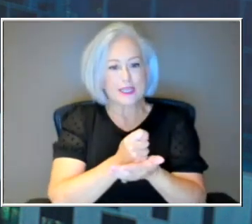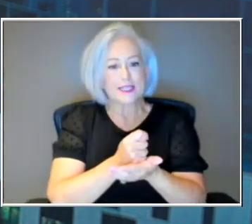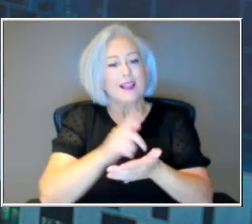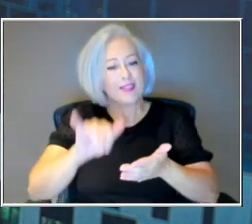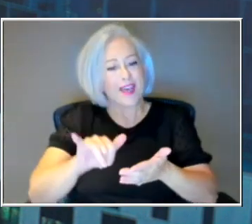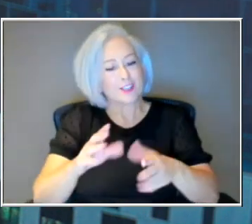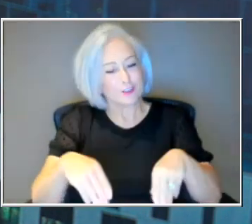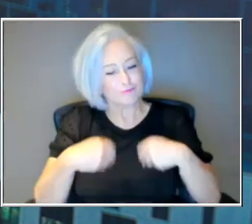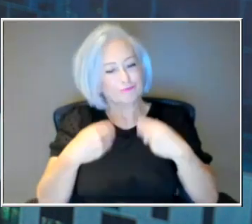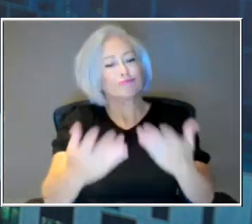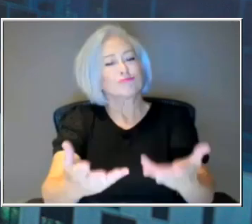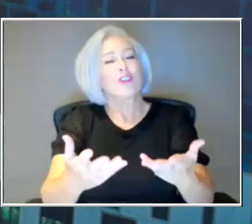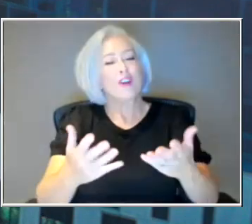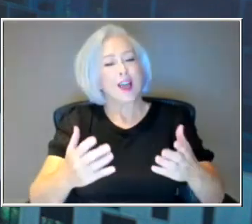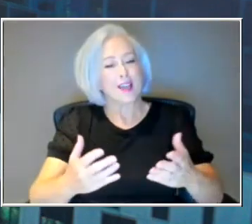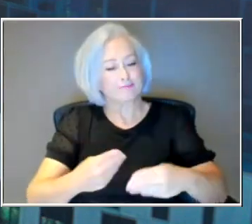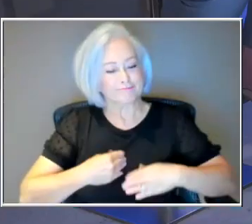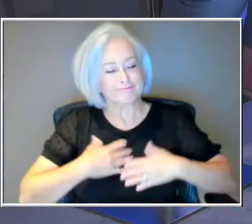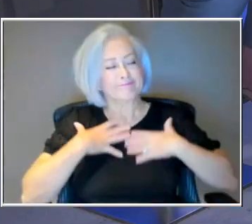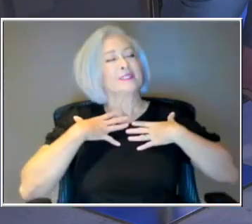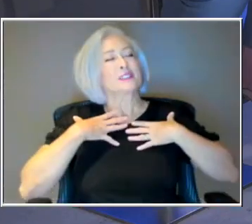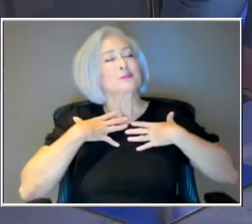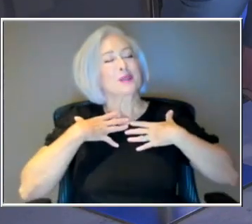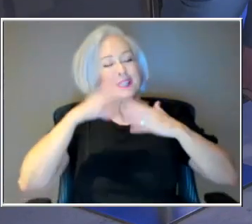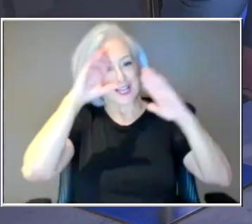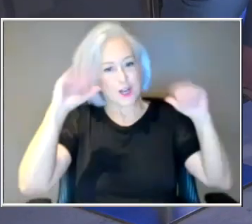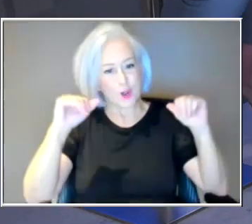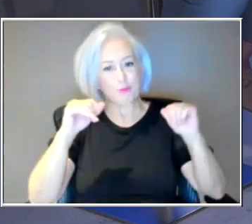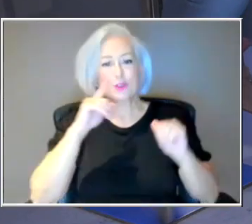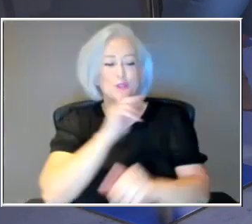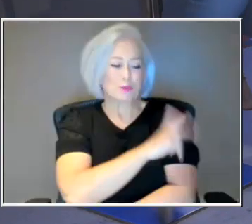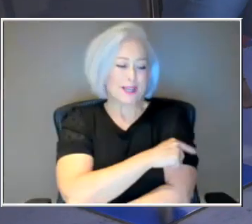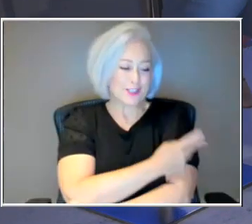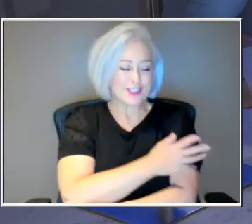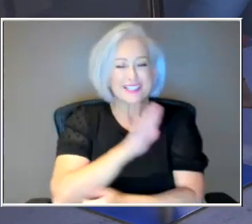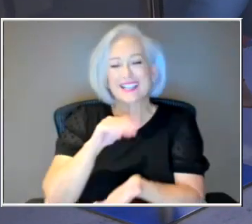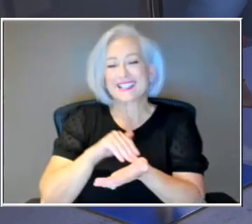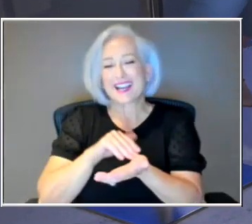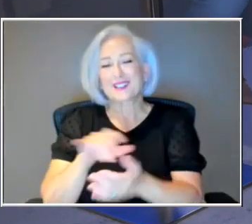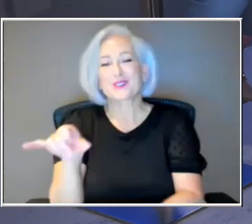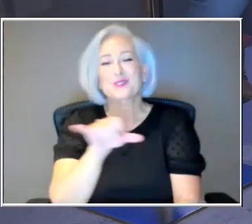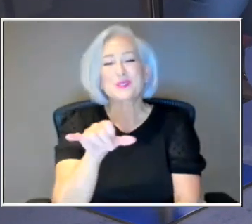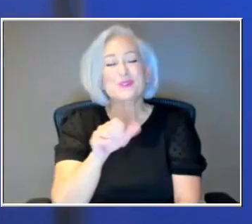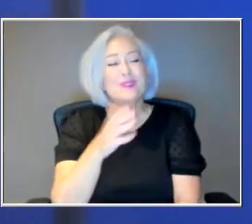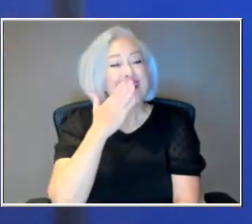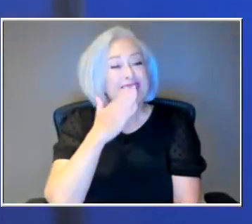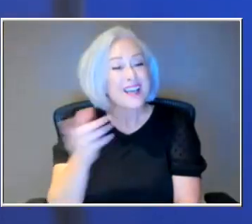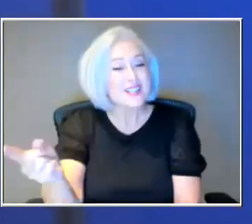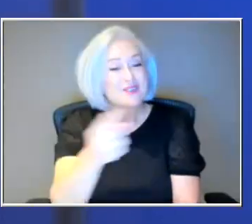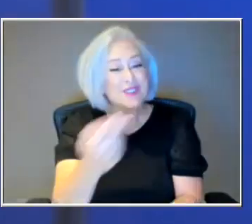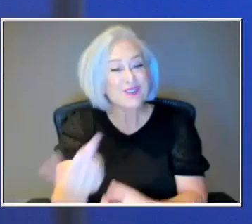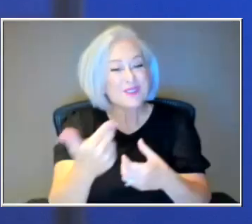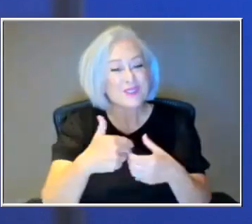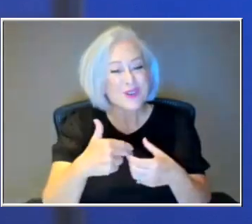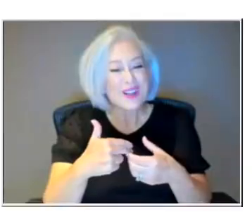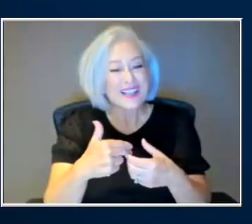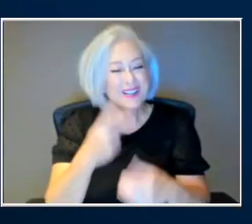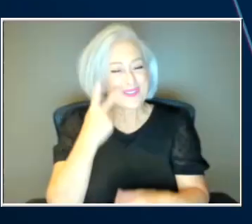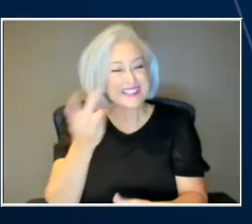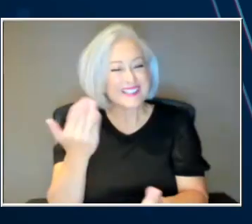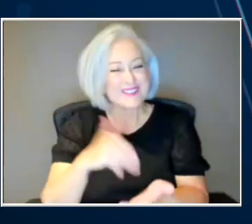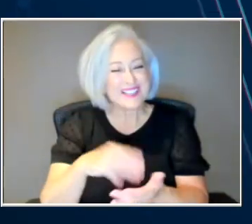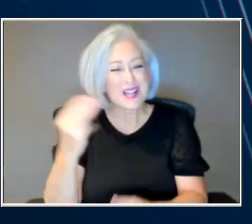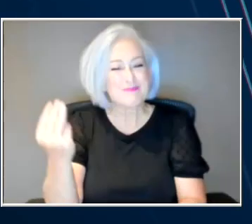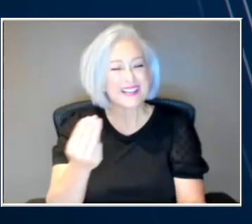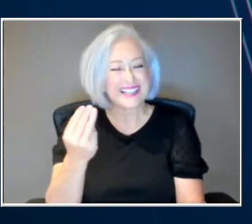and physicians alike. Thank you to all of our guests today. Thanks to our viewers for being with us. We'll see you back here on Monday. Coming